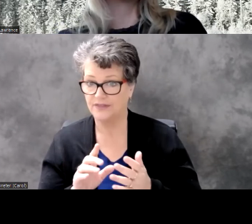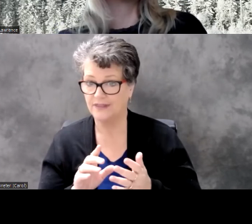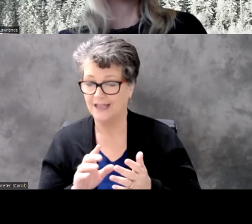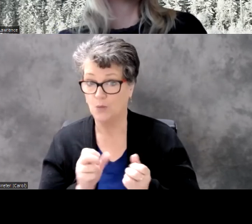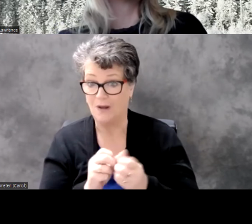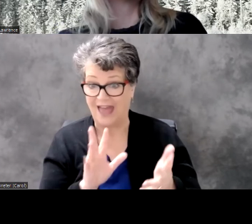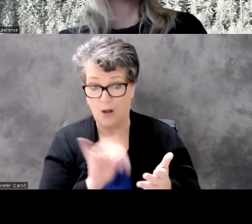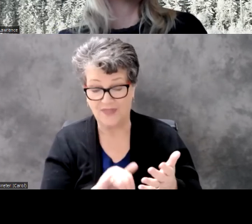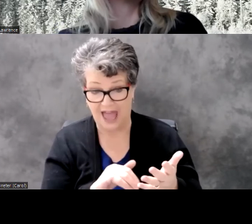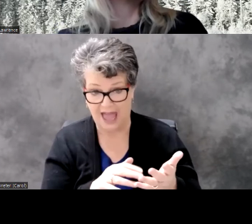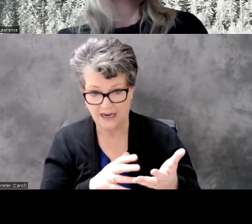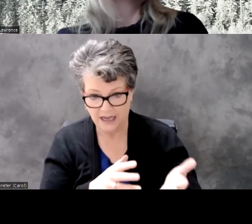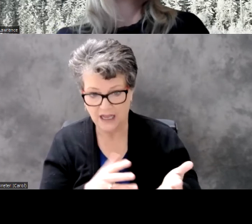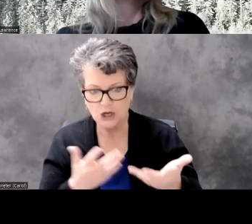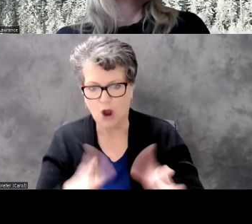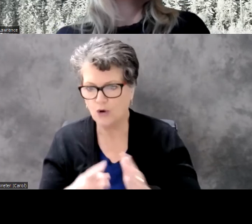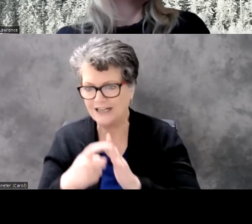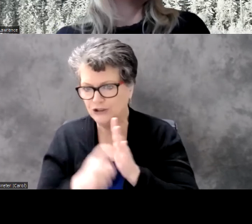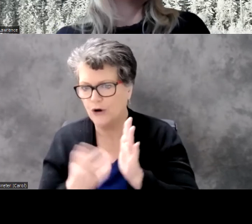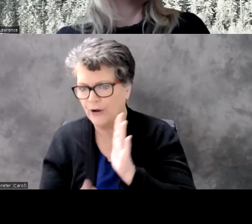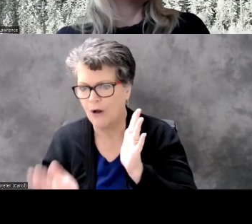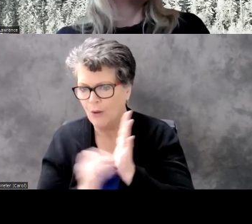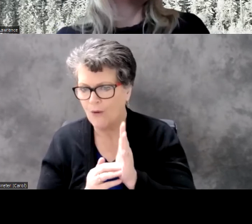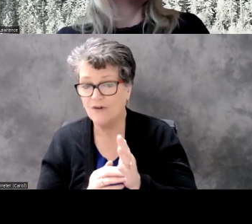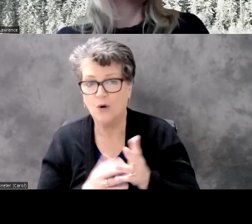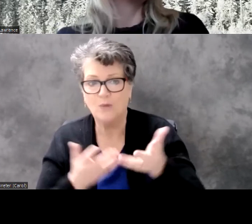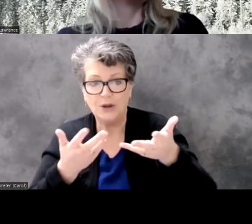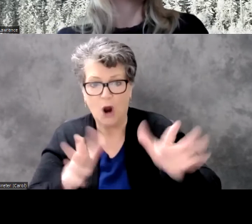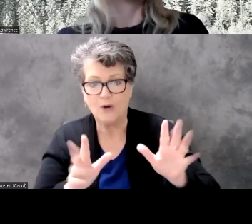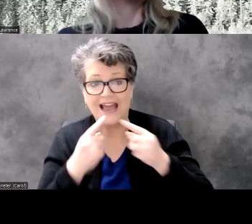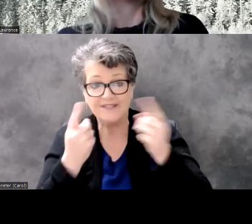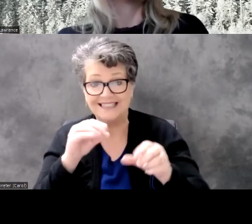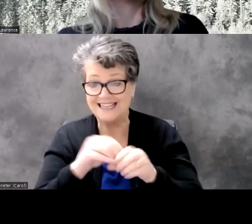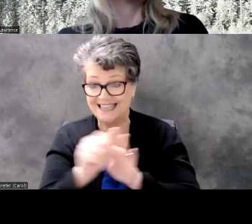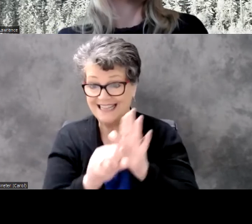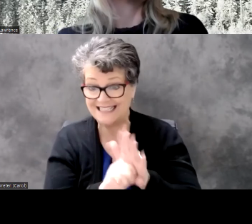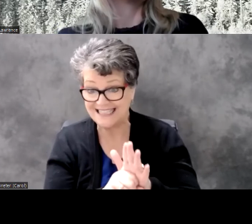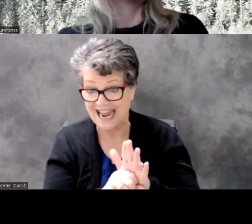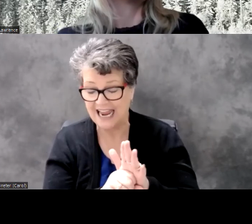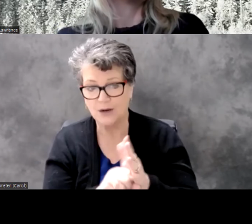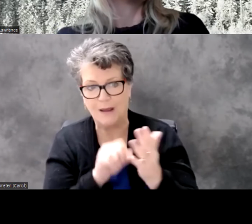scratch when you already have successes within the state. Over.